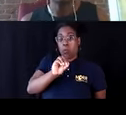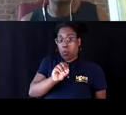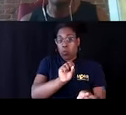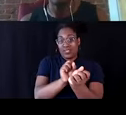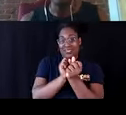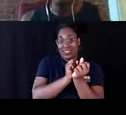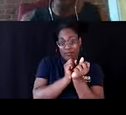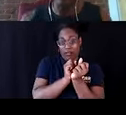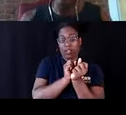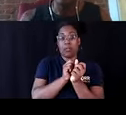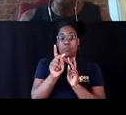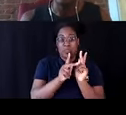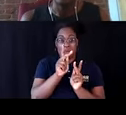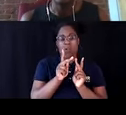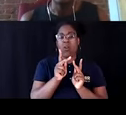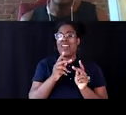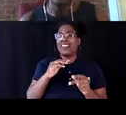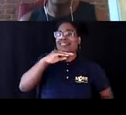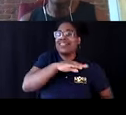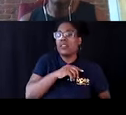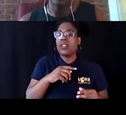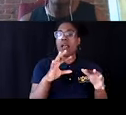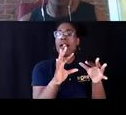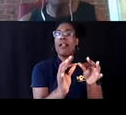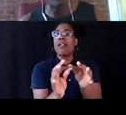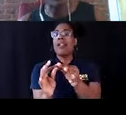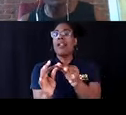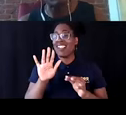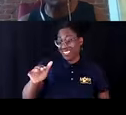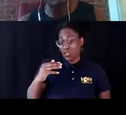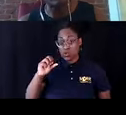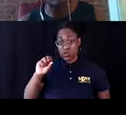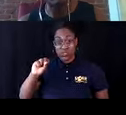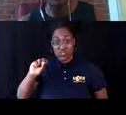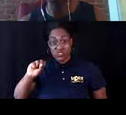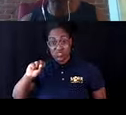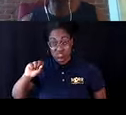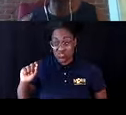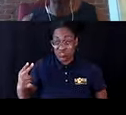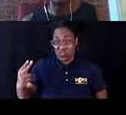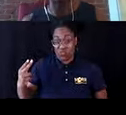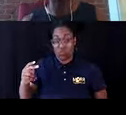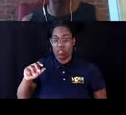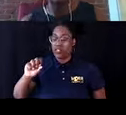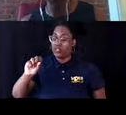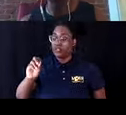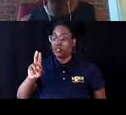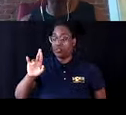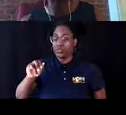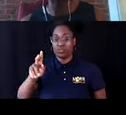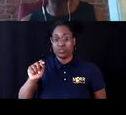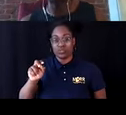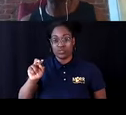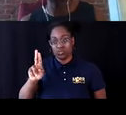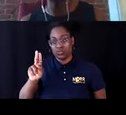clothing. And so when it actually became an uproar and somebody said, how dare you? And she said, how dare